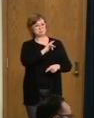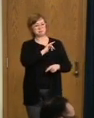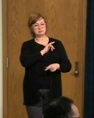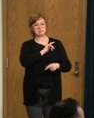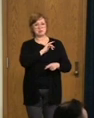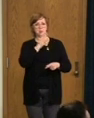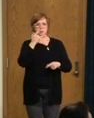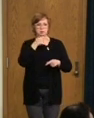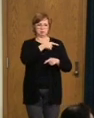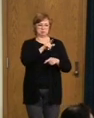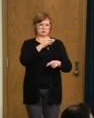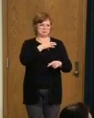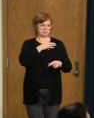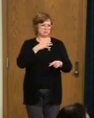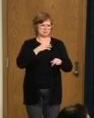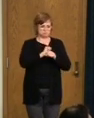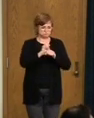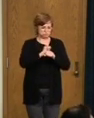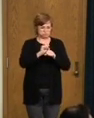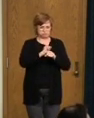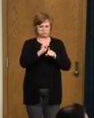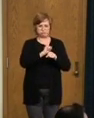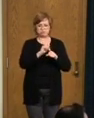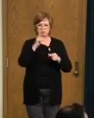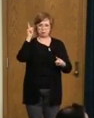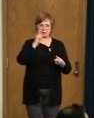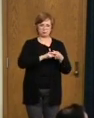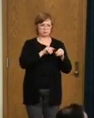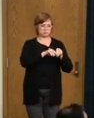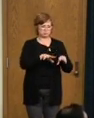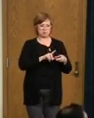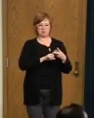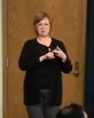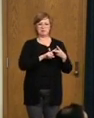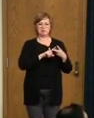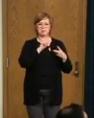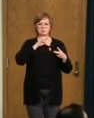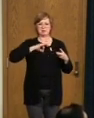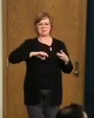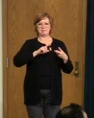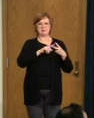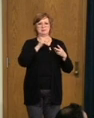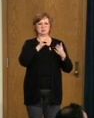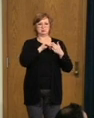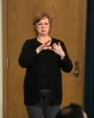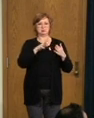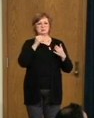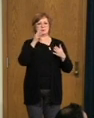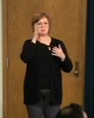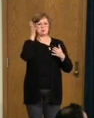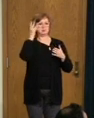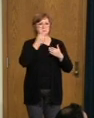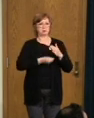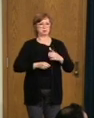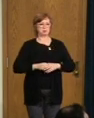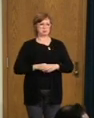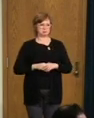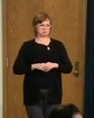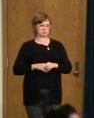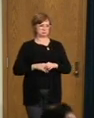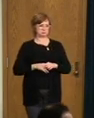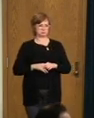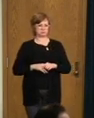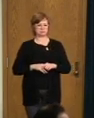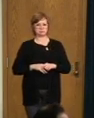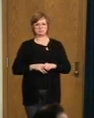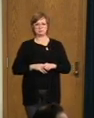that are working in those environments. It's a credit to the students and ultimately their parents. Do you want to speak a little bit more to maybe the discussions that have been